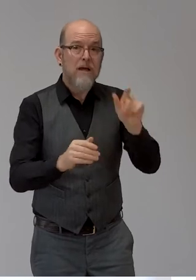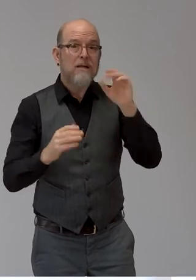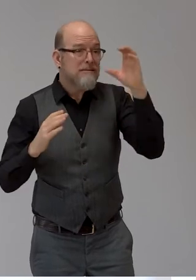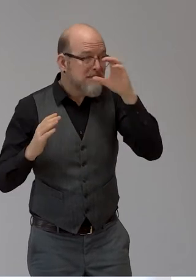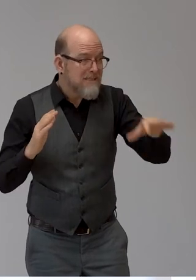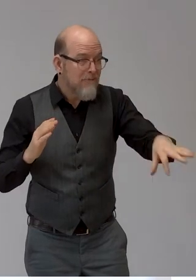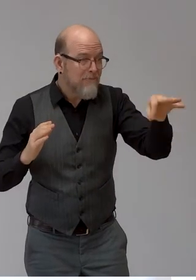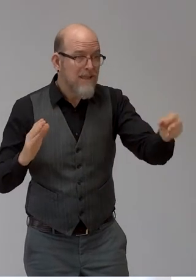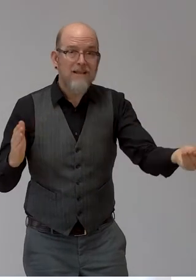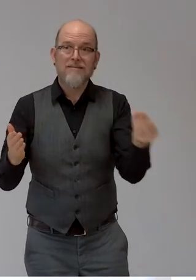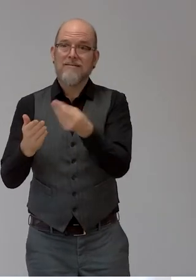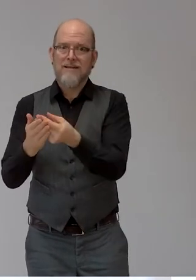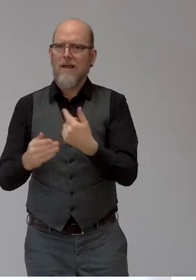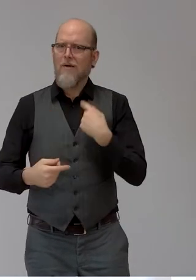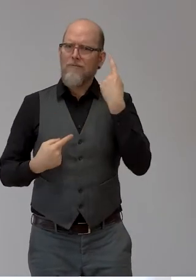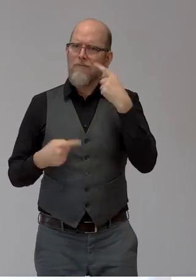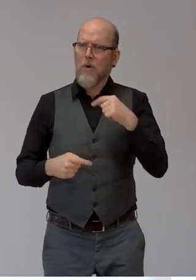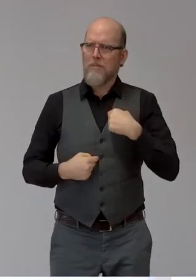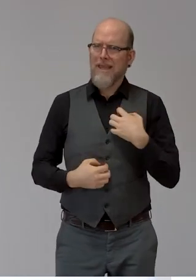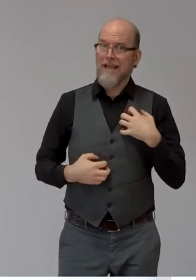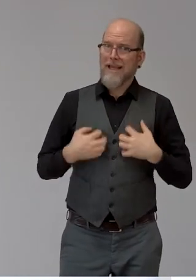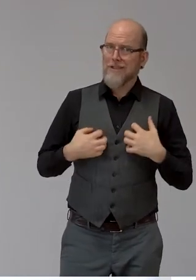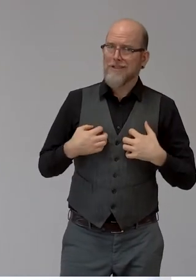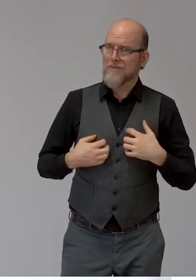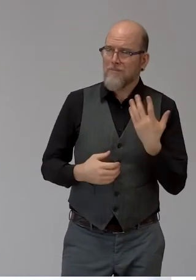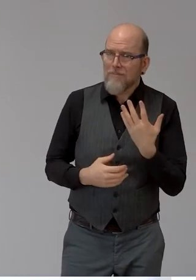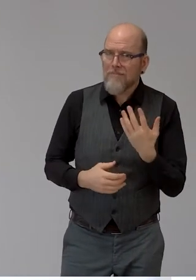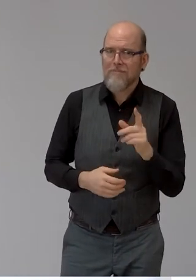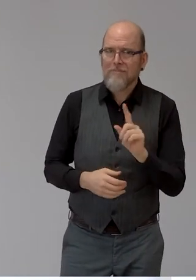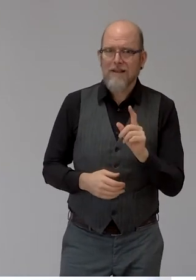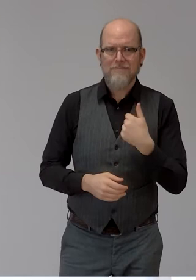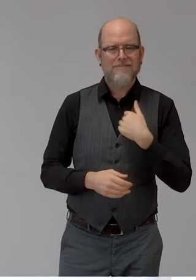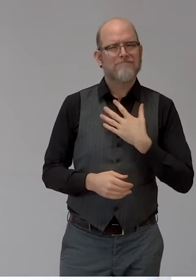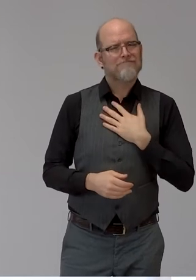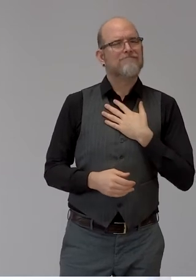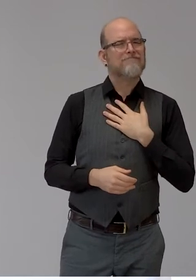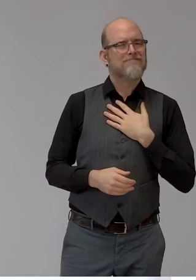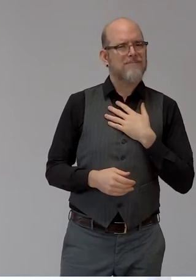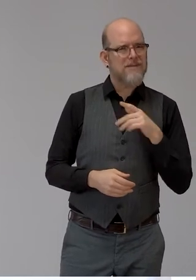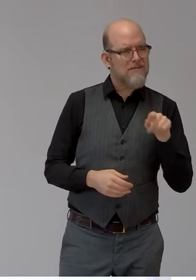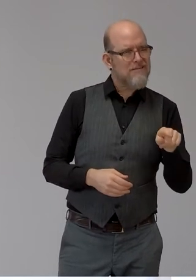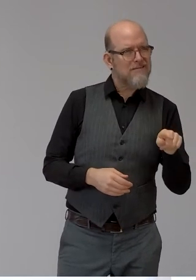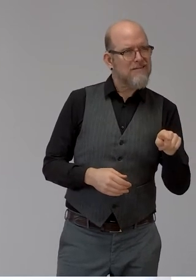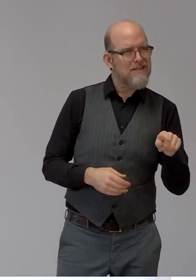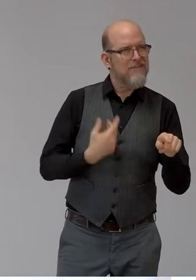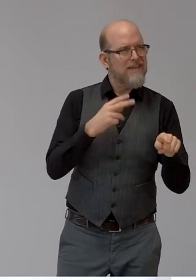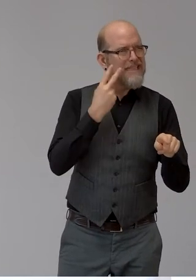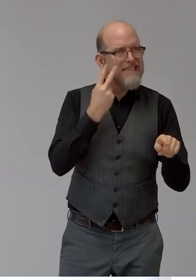not interesting, but what I like more is that when we have testimonies of these people that are